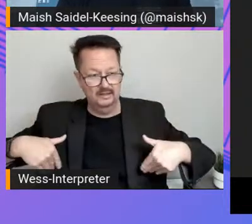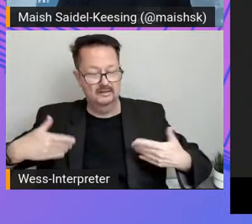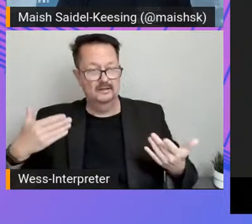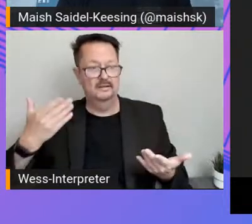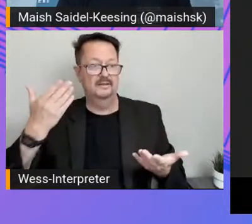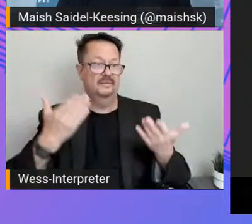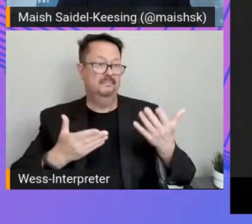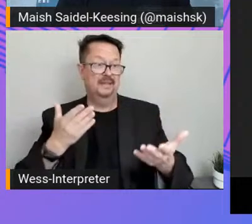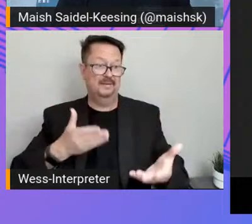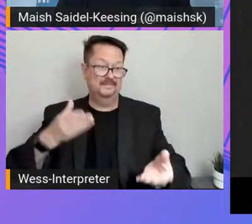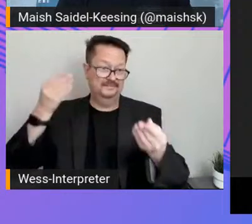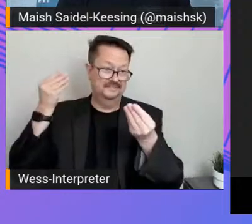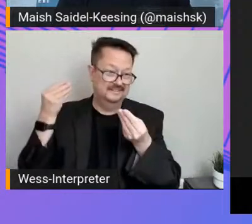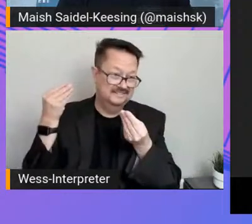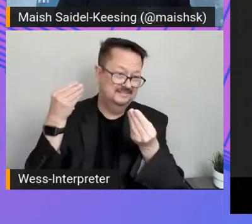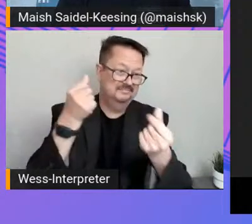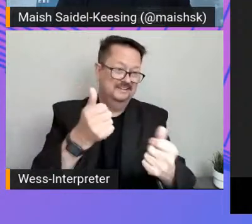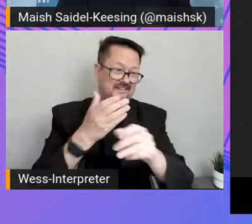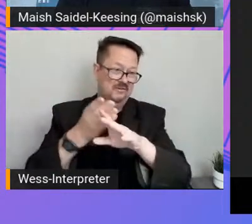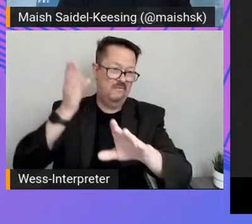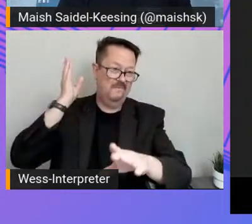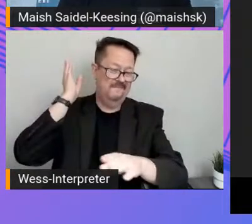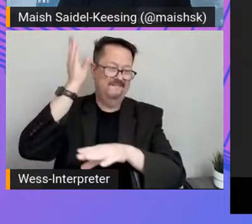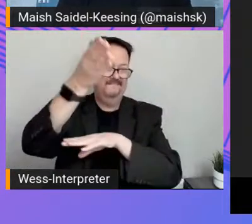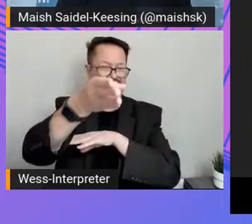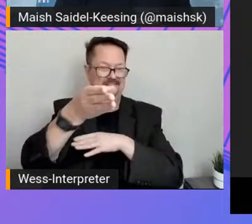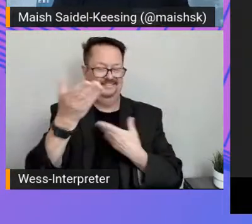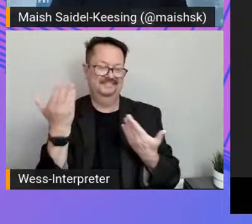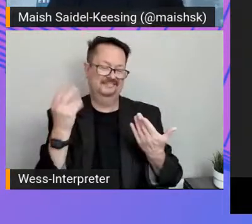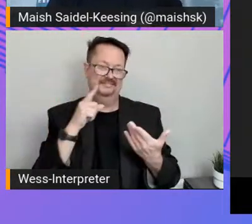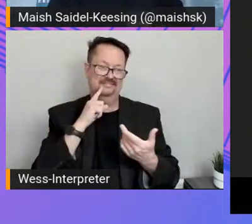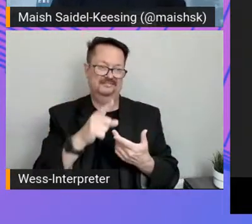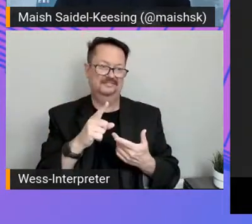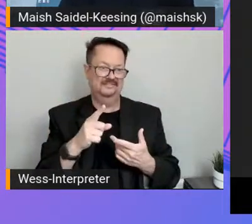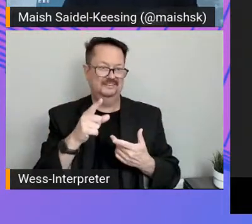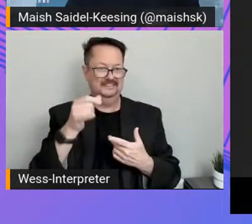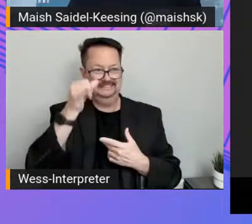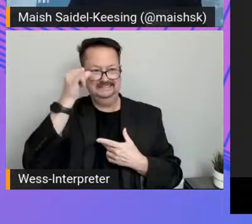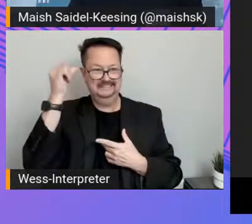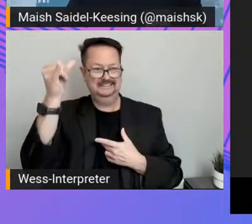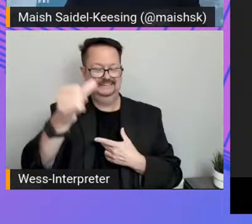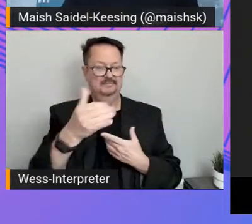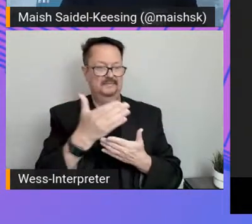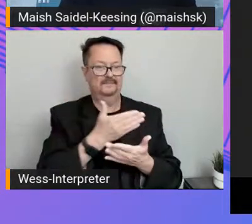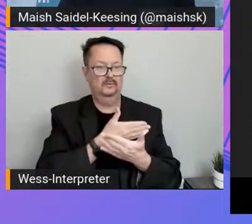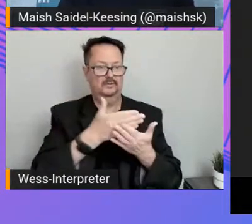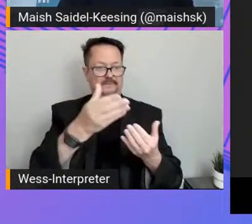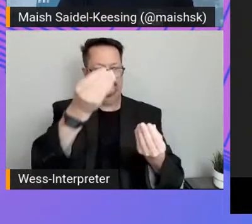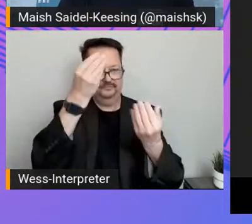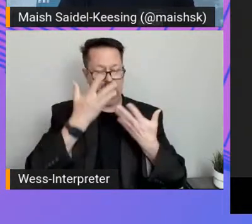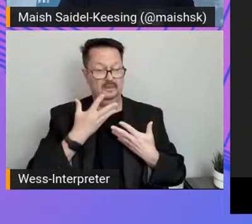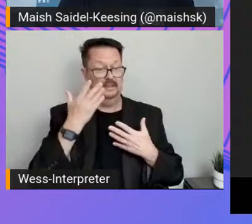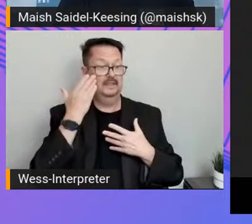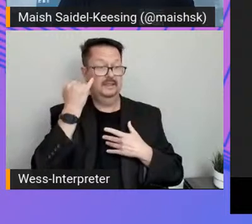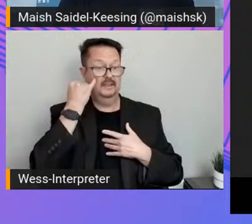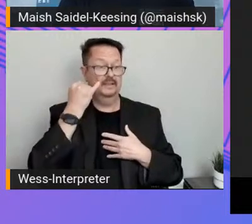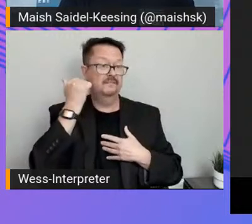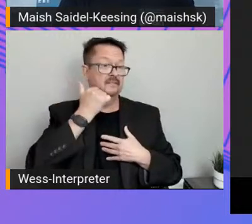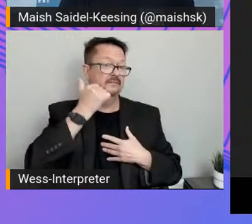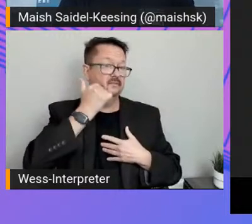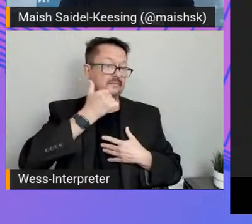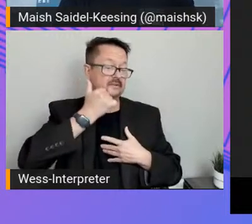might have overspent, and it'd take too long before you get that feedback. So daily budgets. So if you go over on your daily